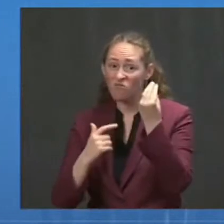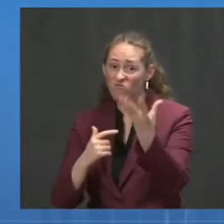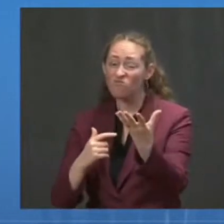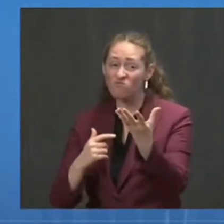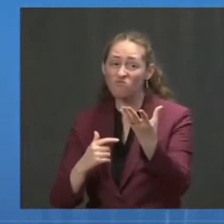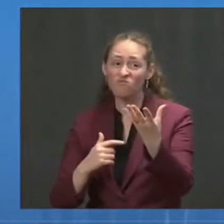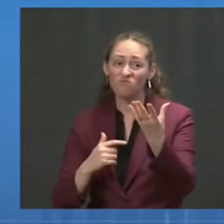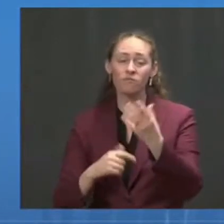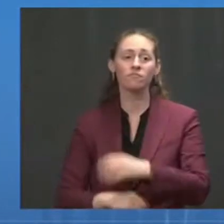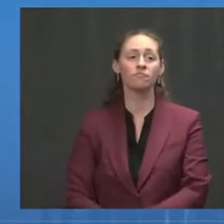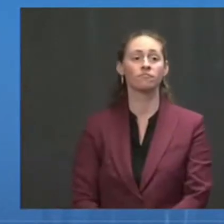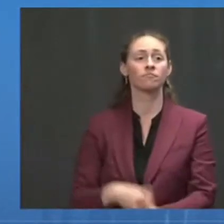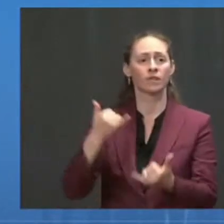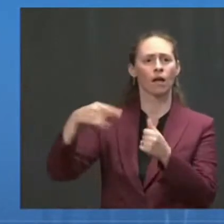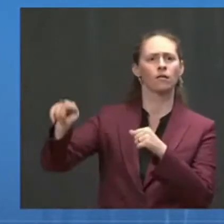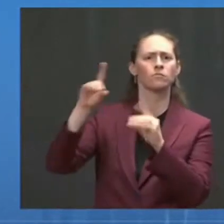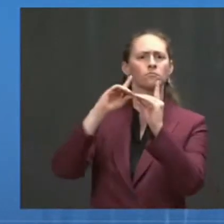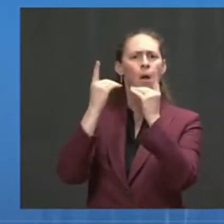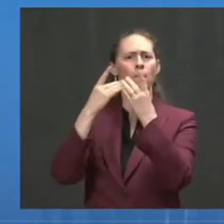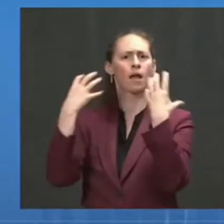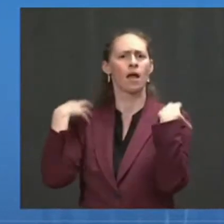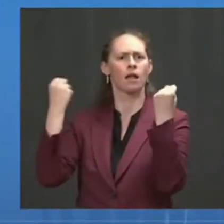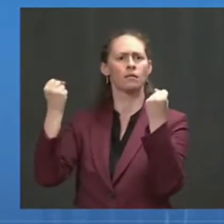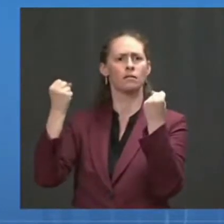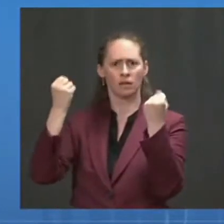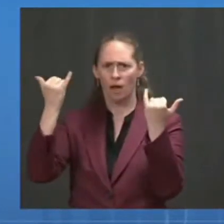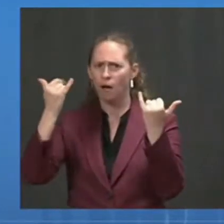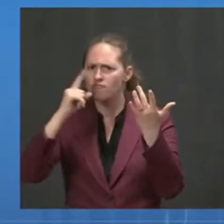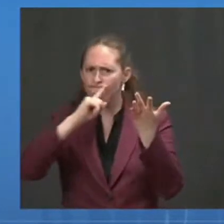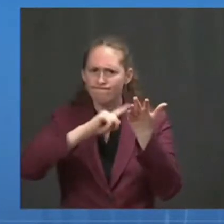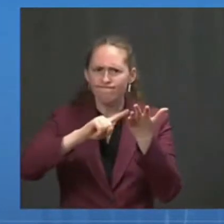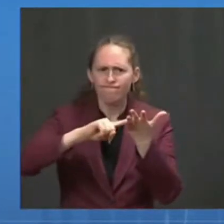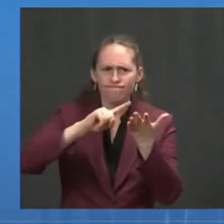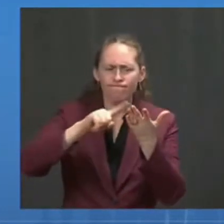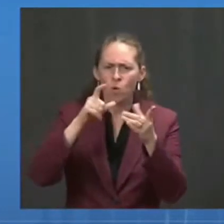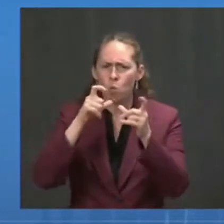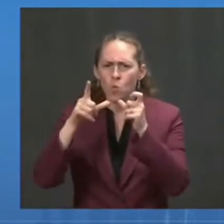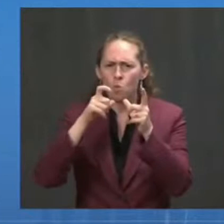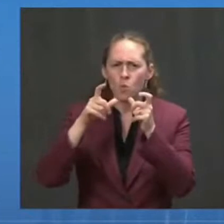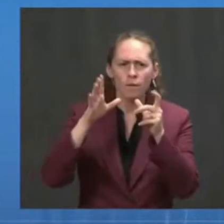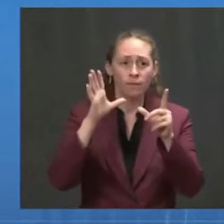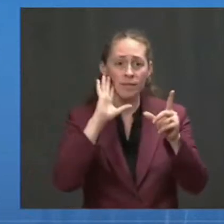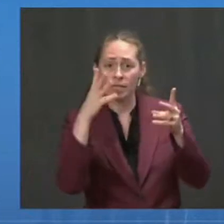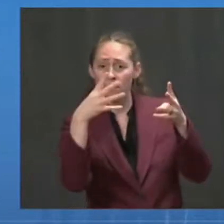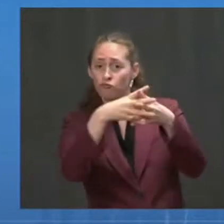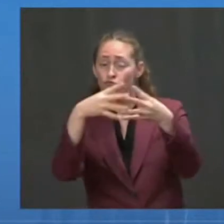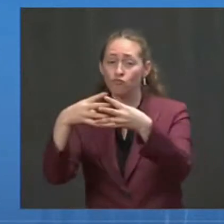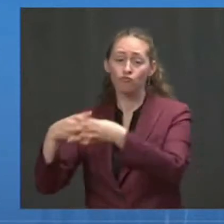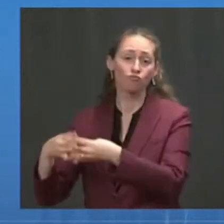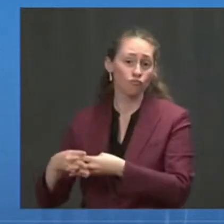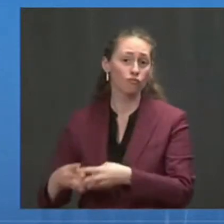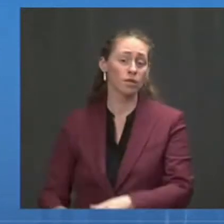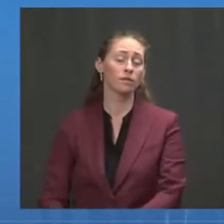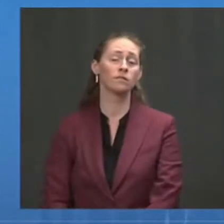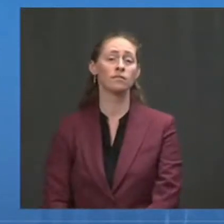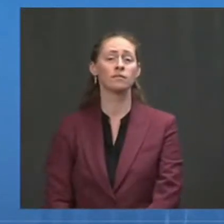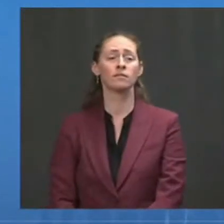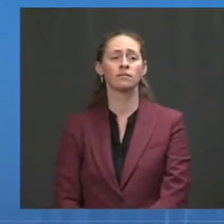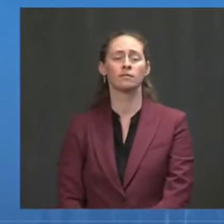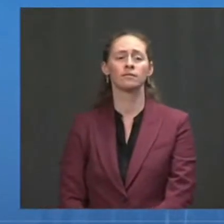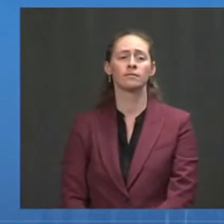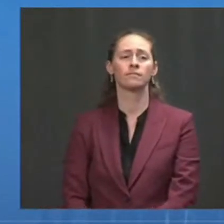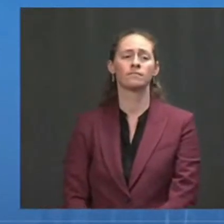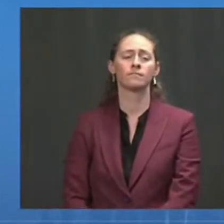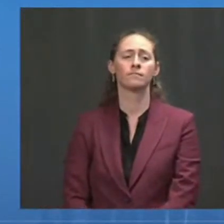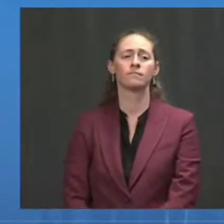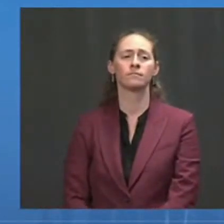Health and Human Services, is investigating these schemes. Next question. Cheyenne Haslett